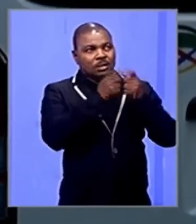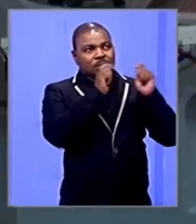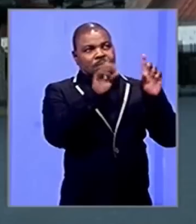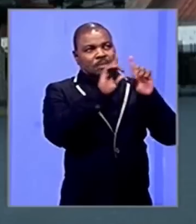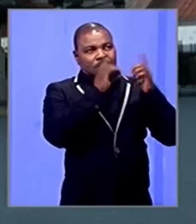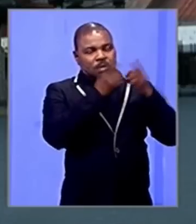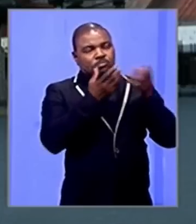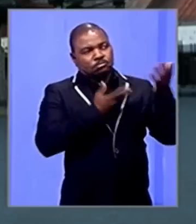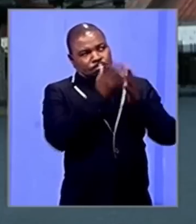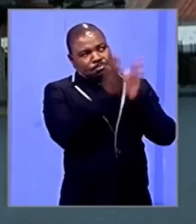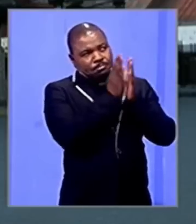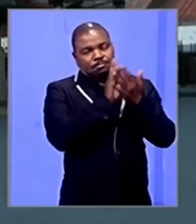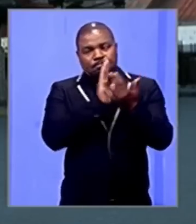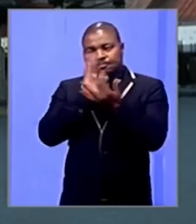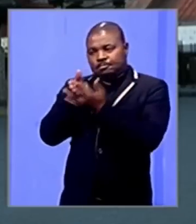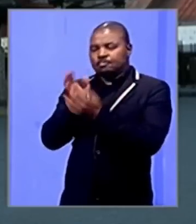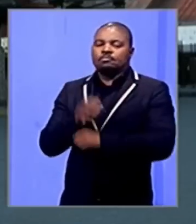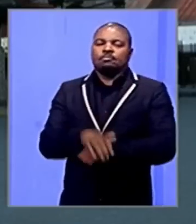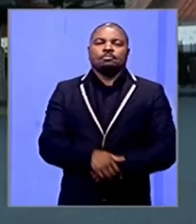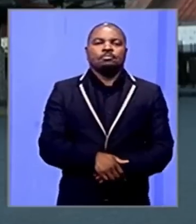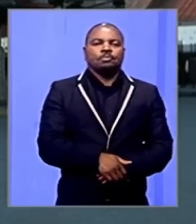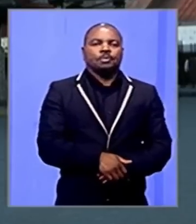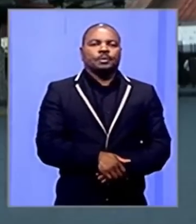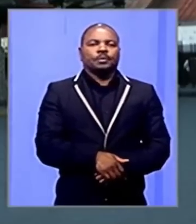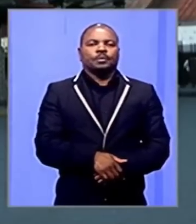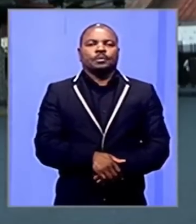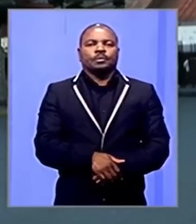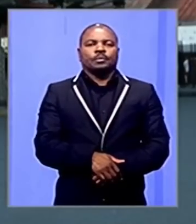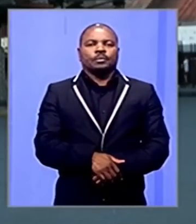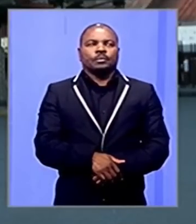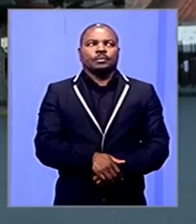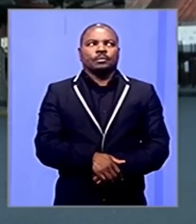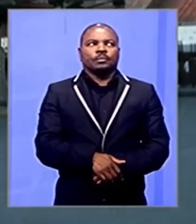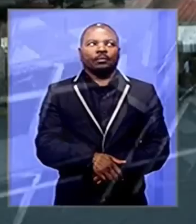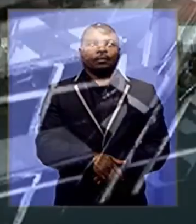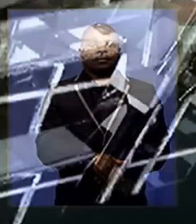dipalangwang. Thabiso Khadebe, Ditaba tsa SABC, Kimberley.